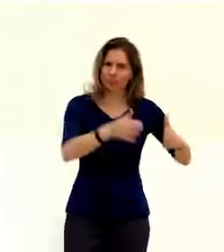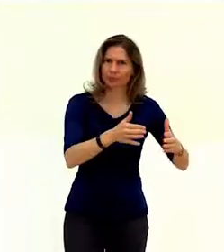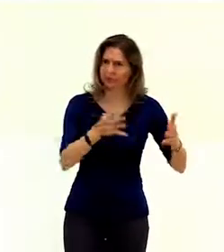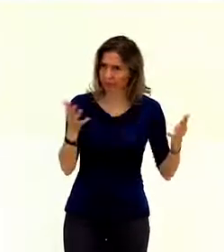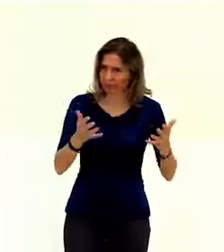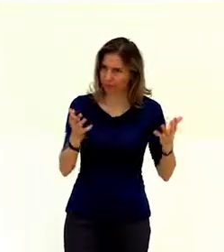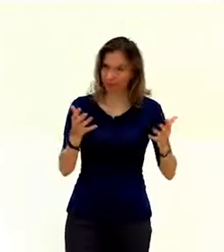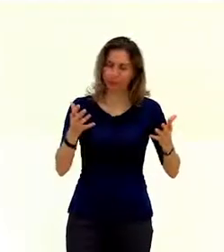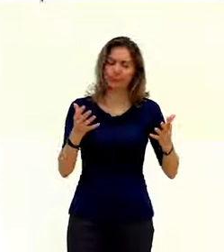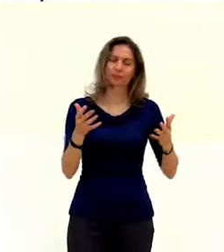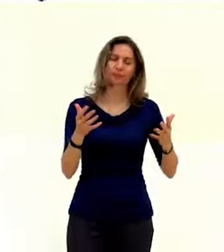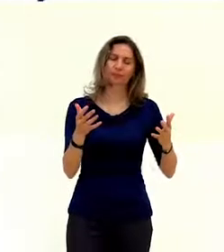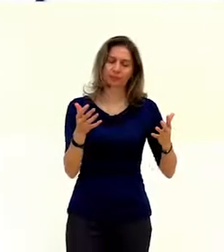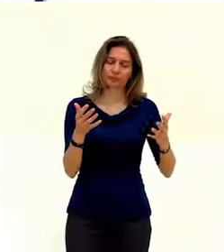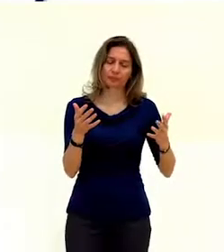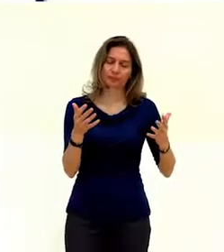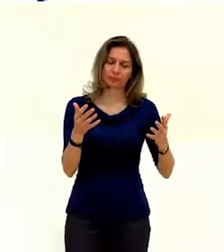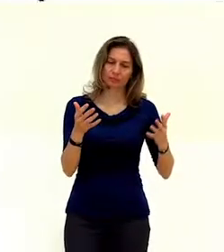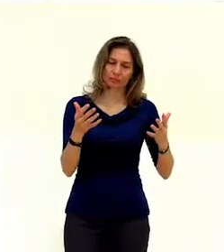one great